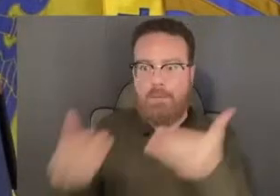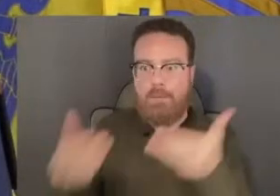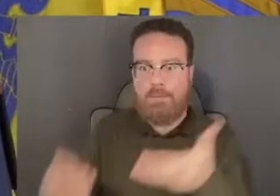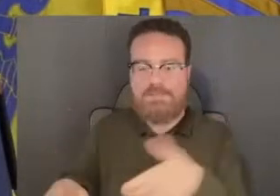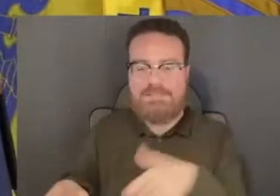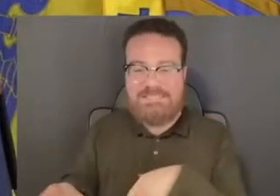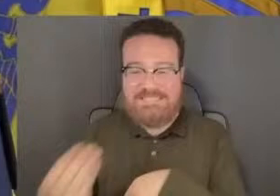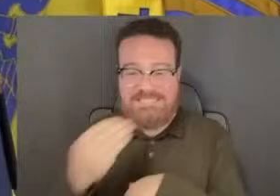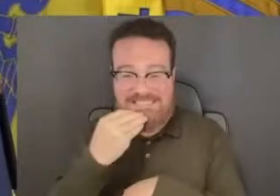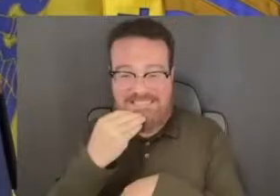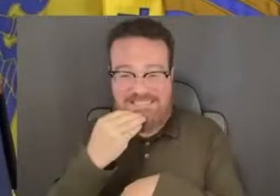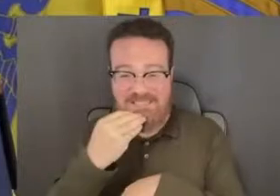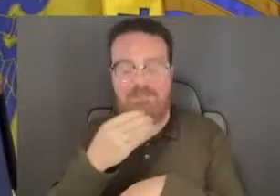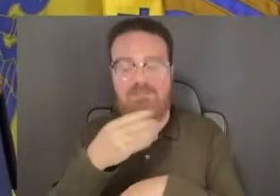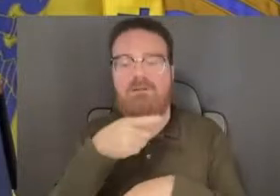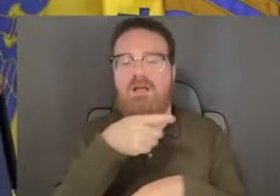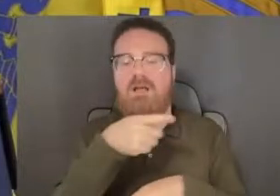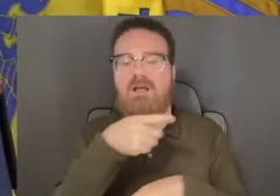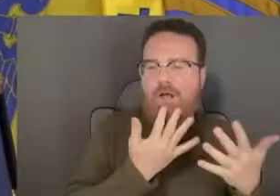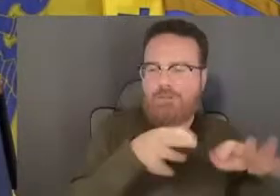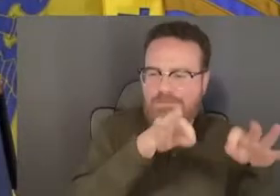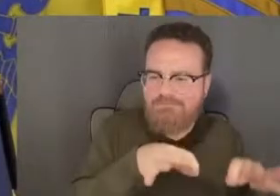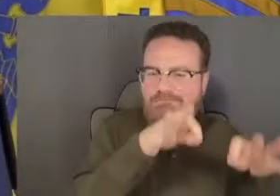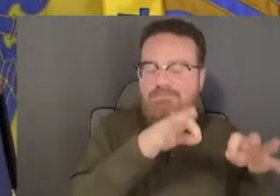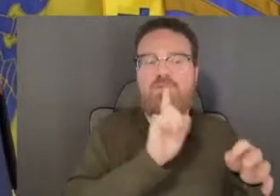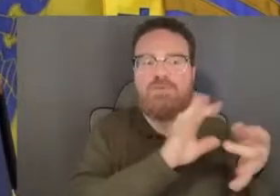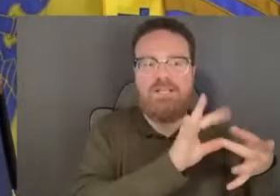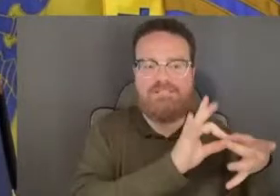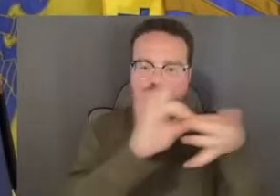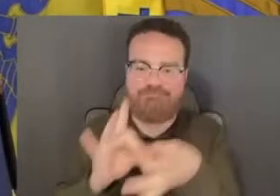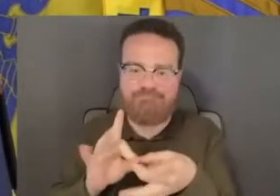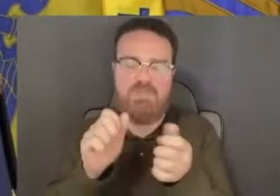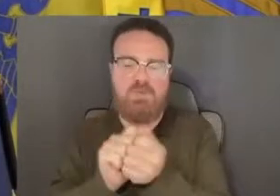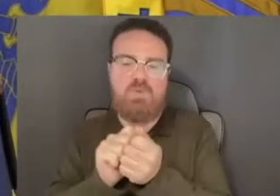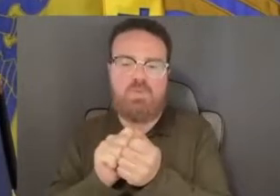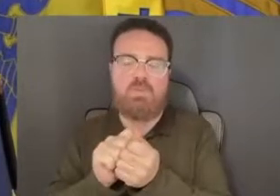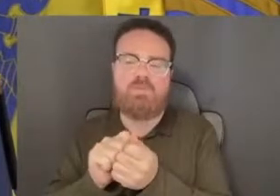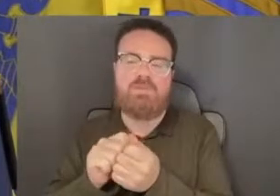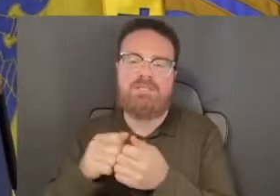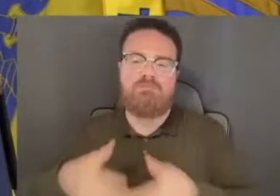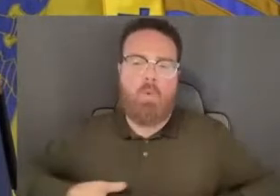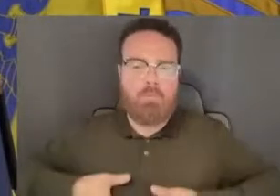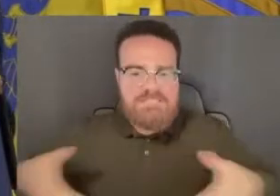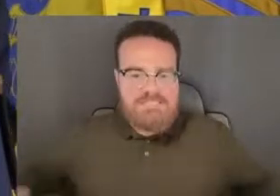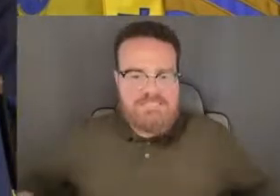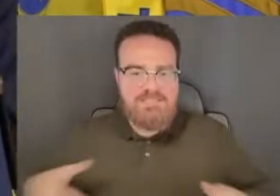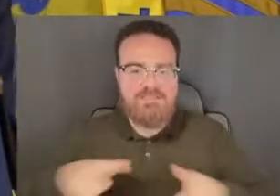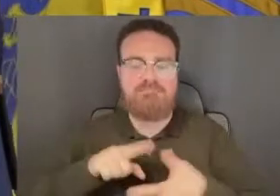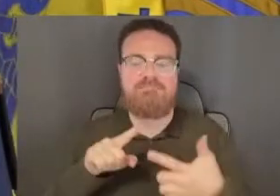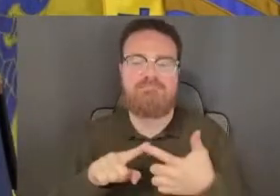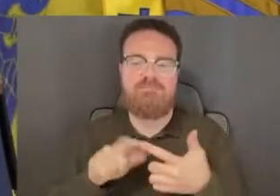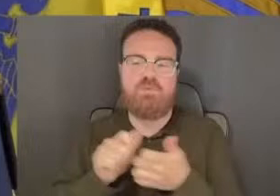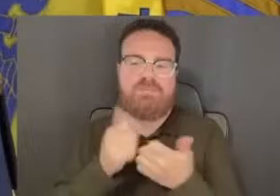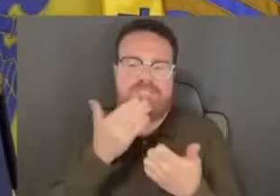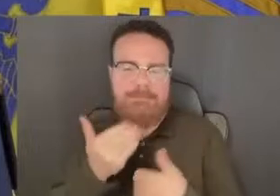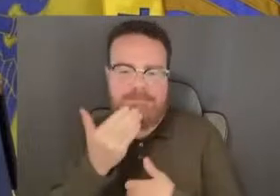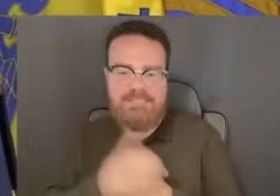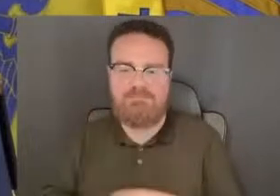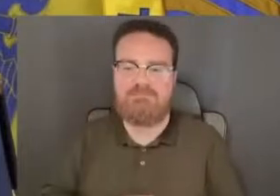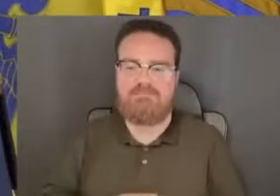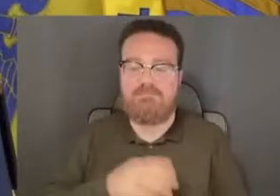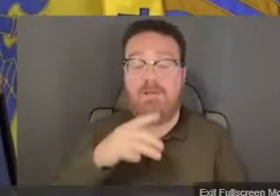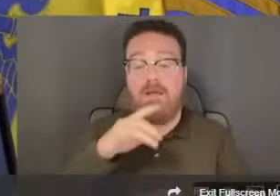and diabetes. Well, America's children are sick and suffering. 41% of children